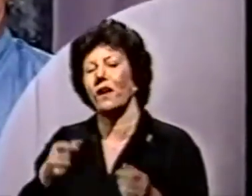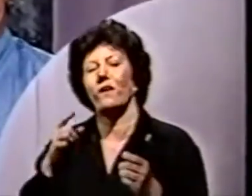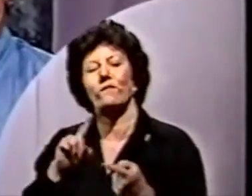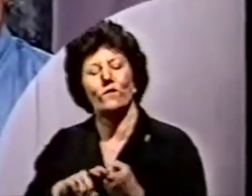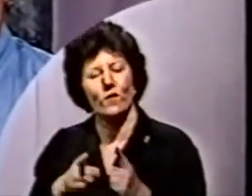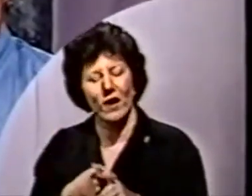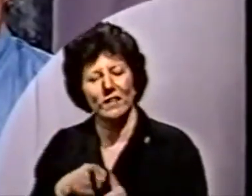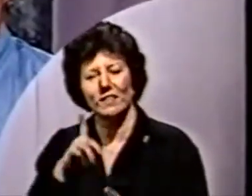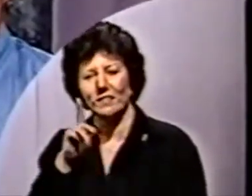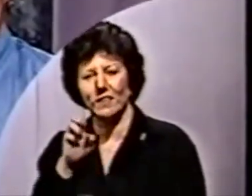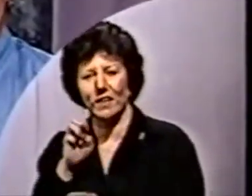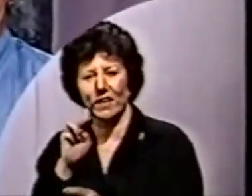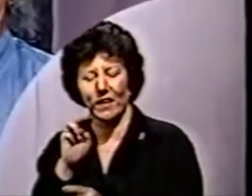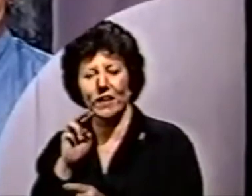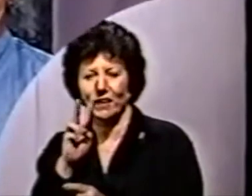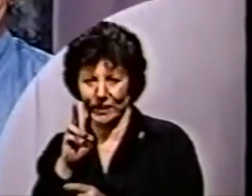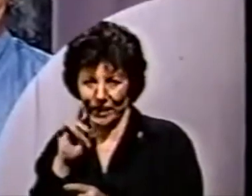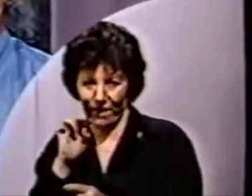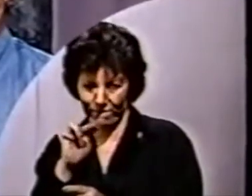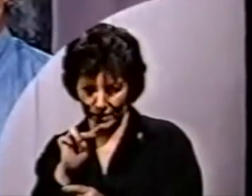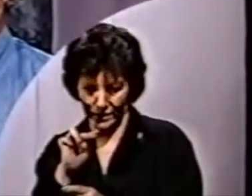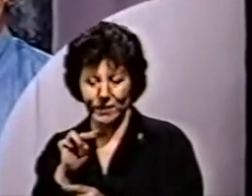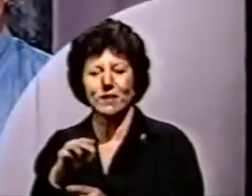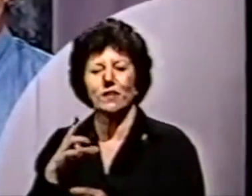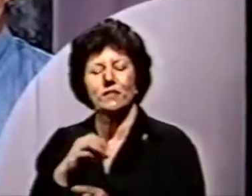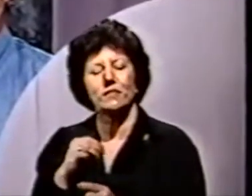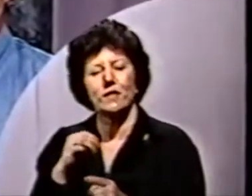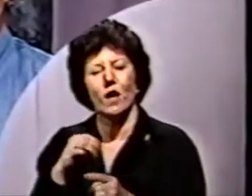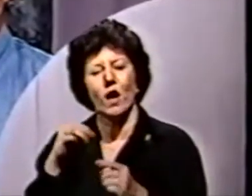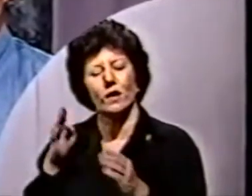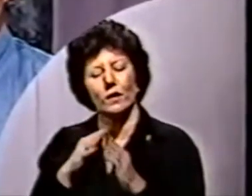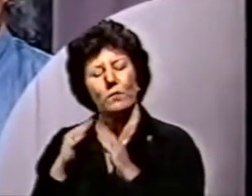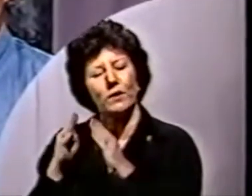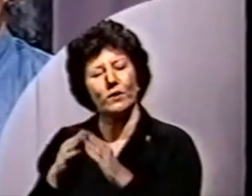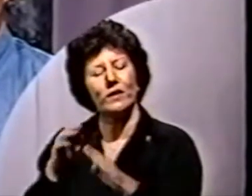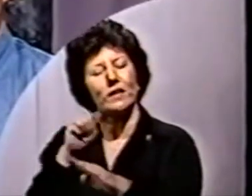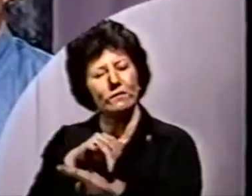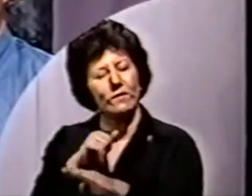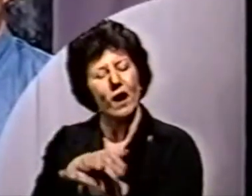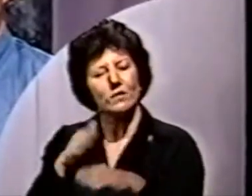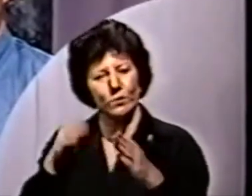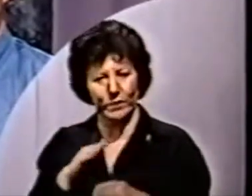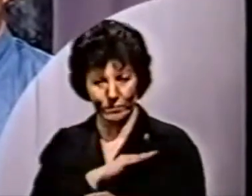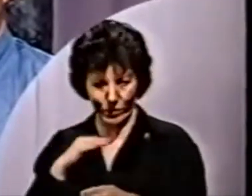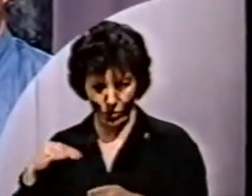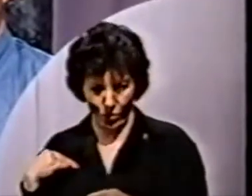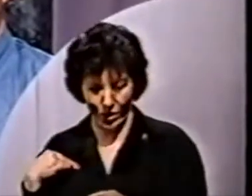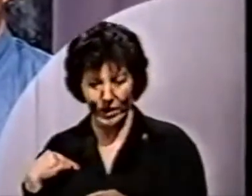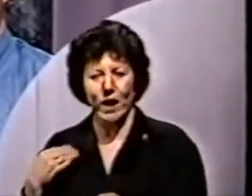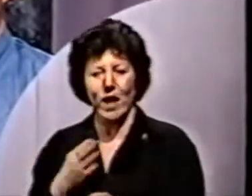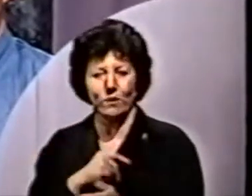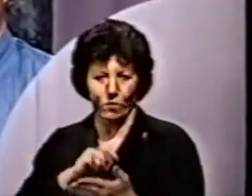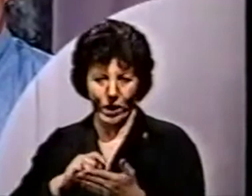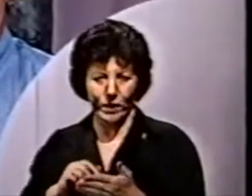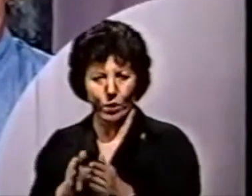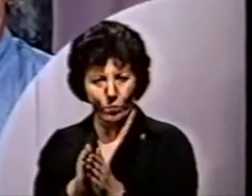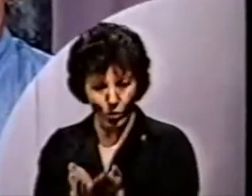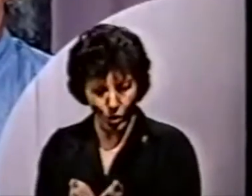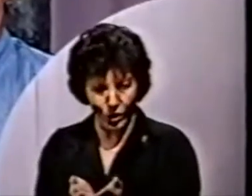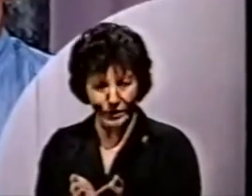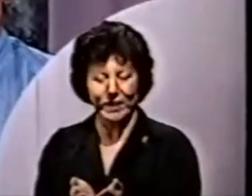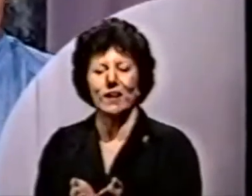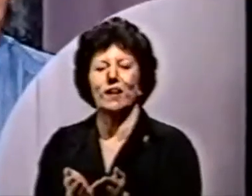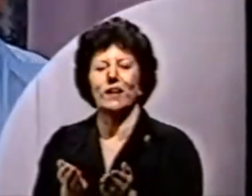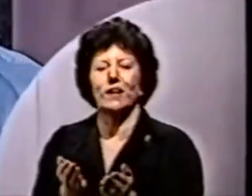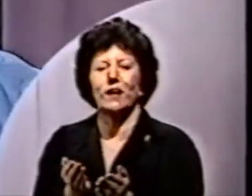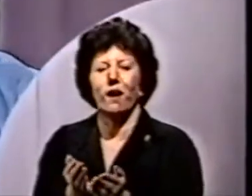of the Community Advisory Board and who is also writing a book on gay men and unprotected sex. We also have with us Jan